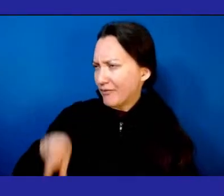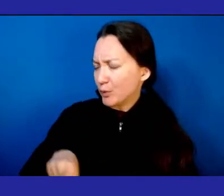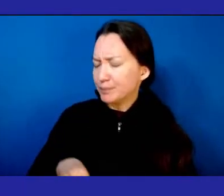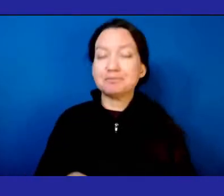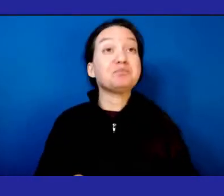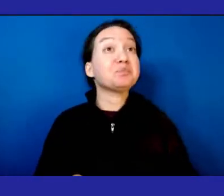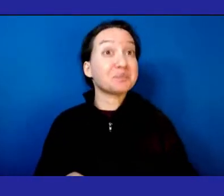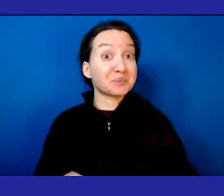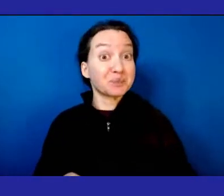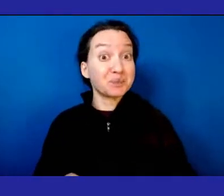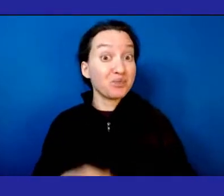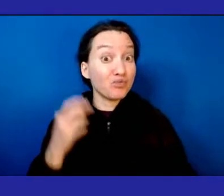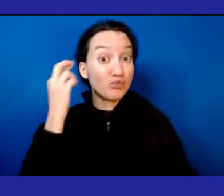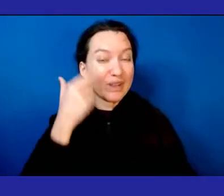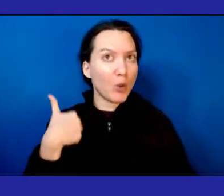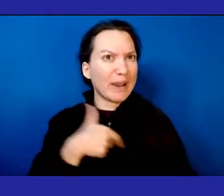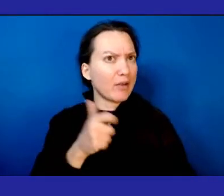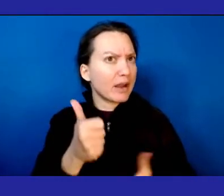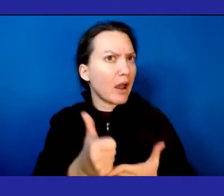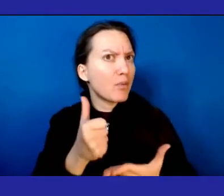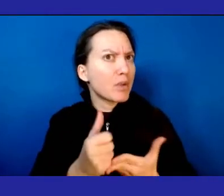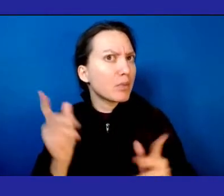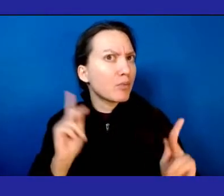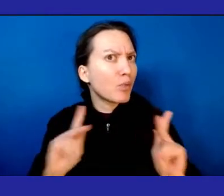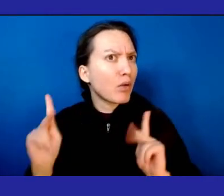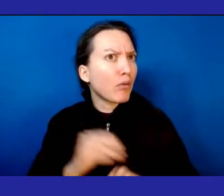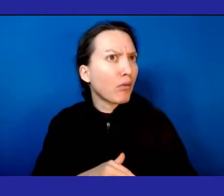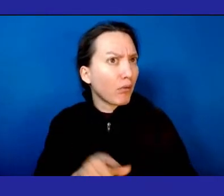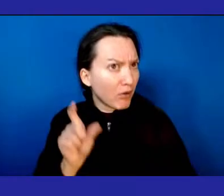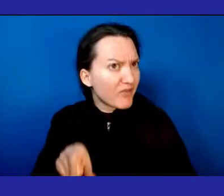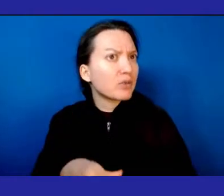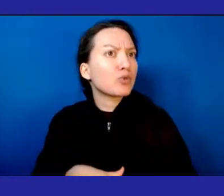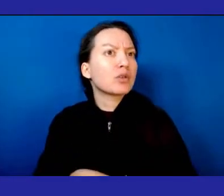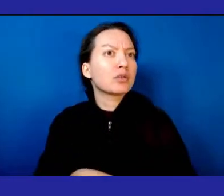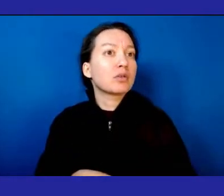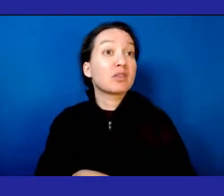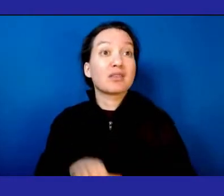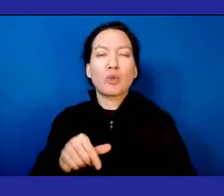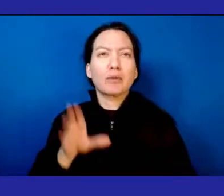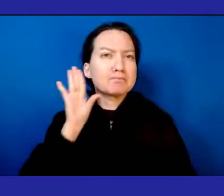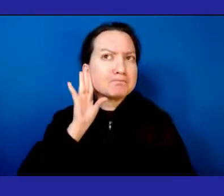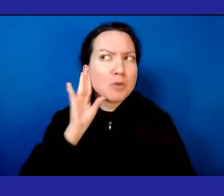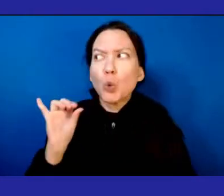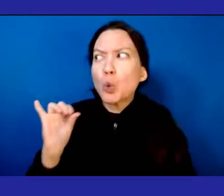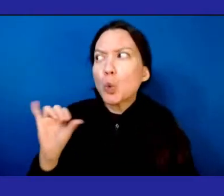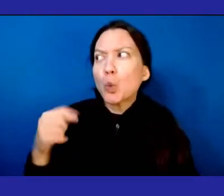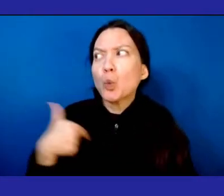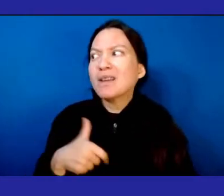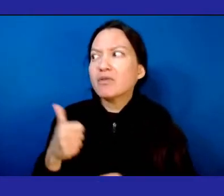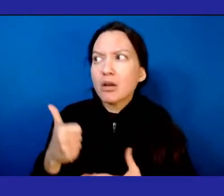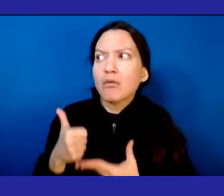because we have to help somebody. And this is what we're hearing, right? We have to help somebody and make a